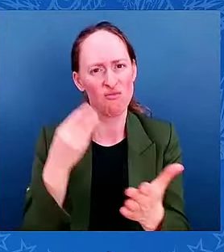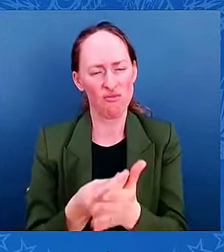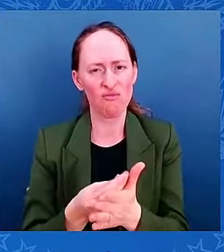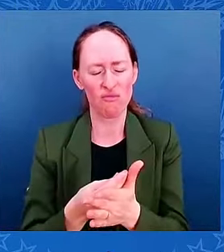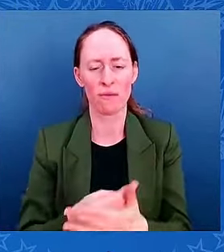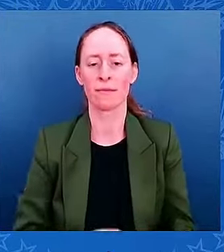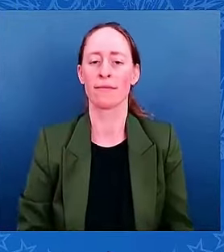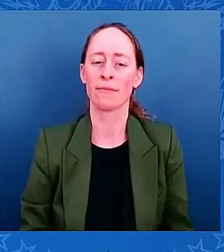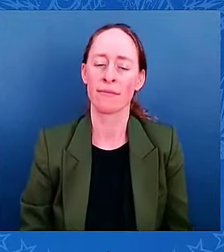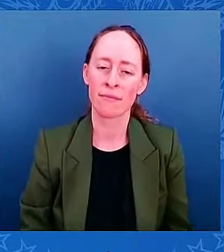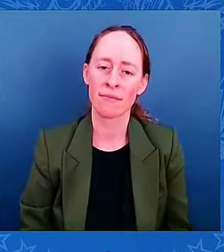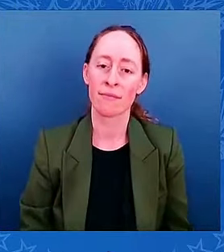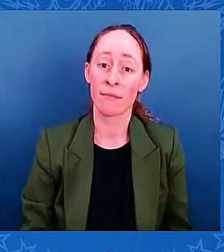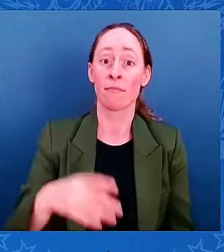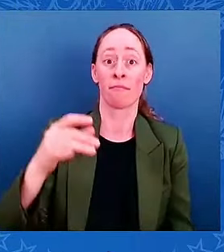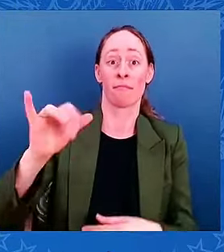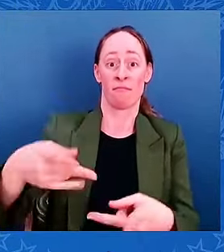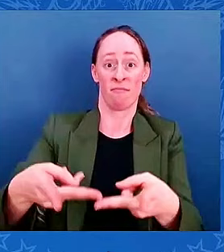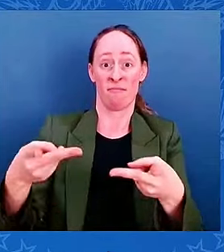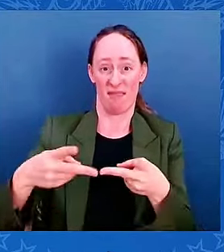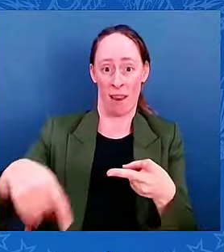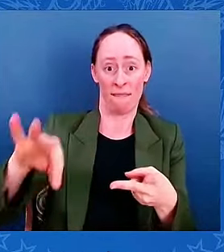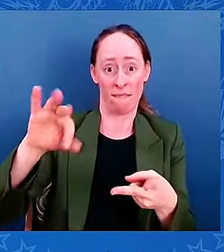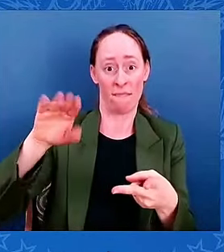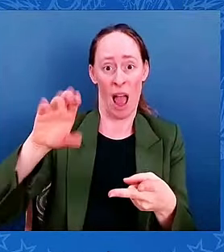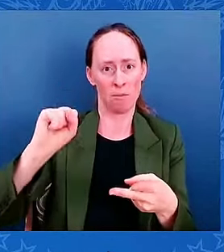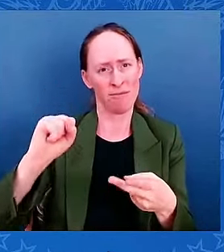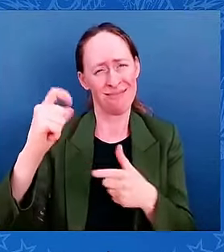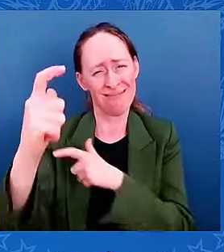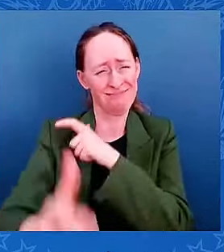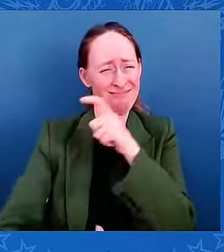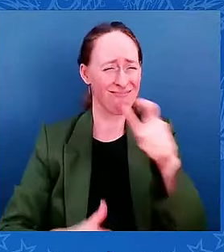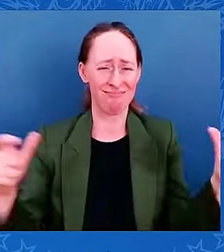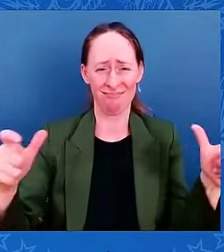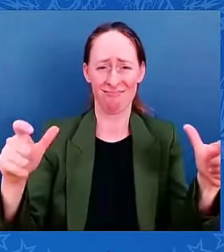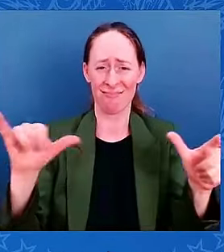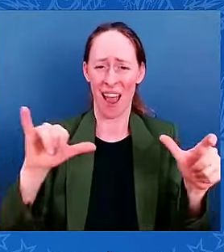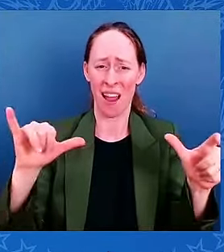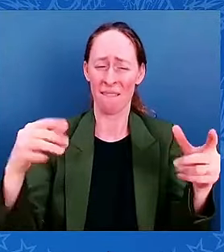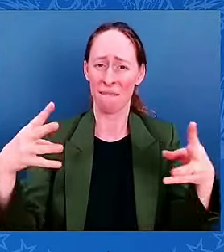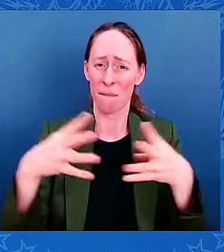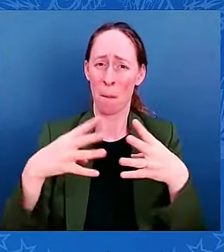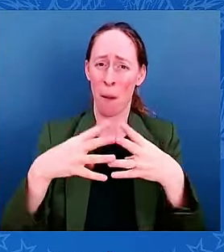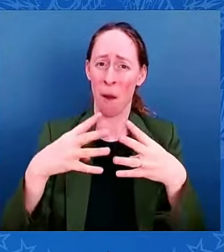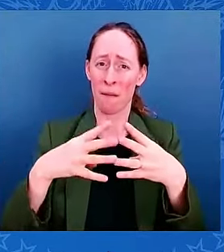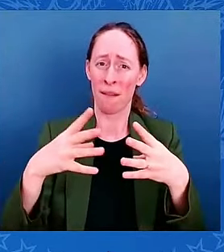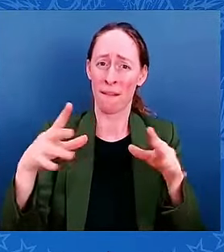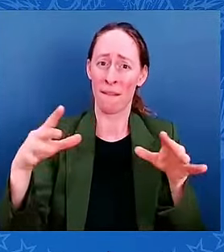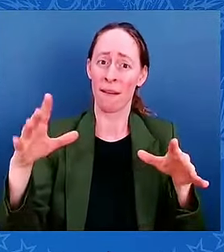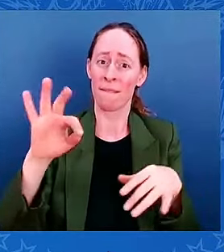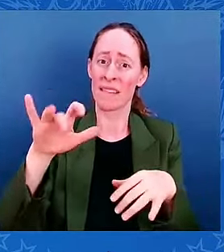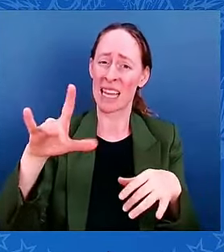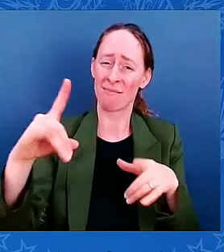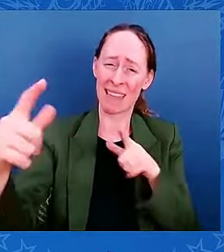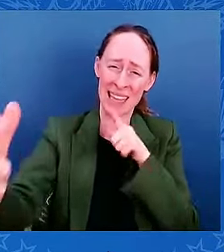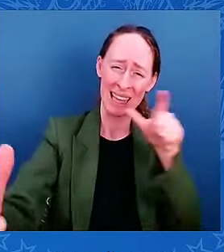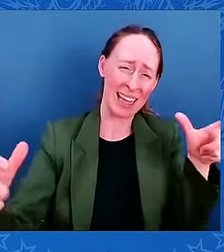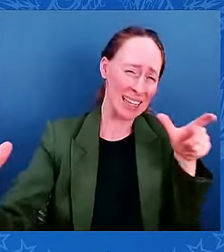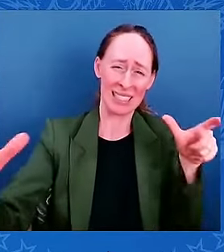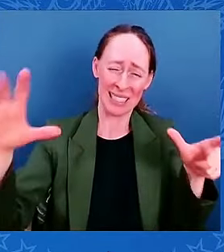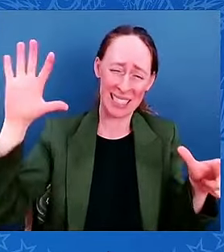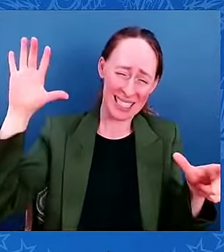football field, not a joke. And they, in fact, where you actually make the computers. You don't need a college degree, and the average salary is